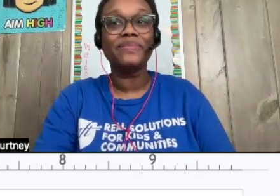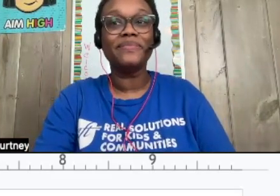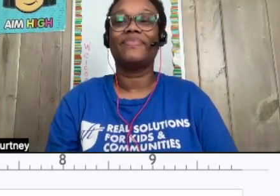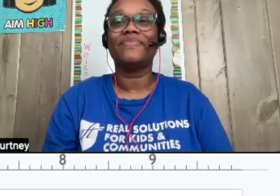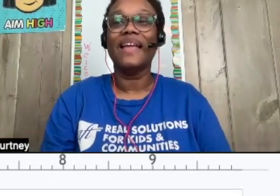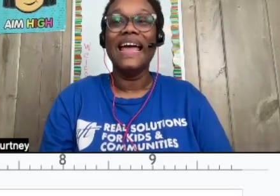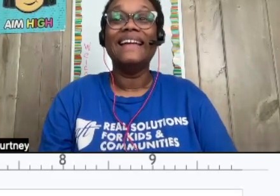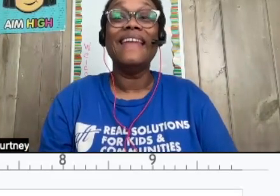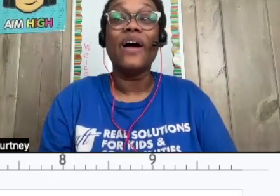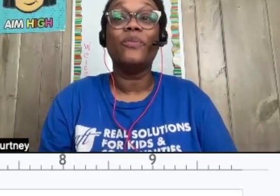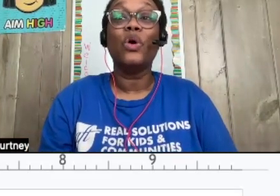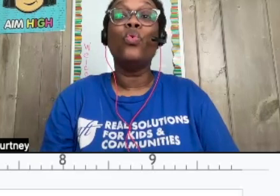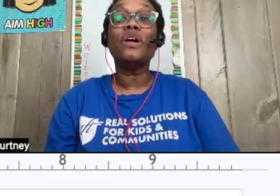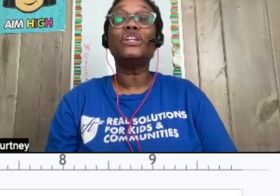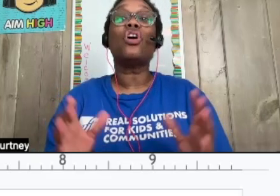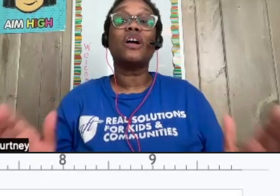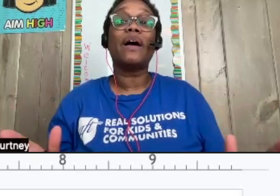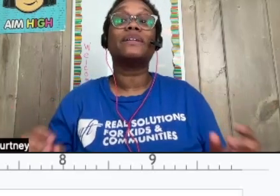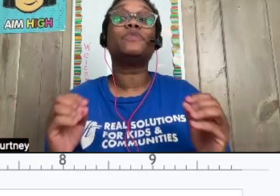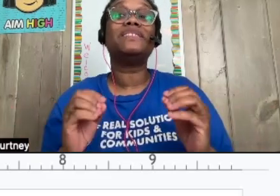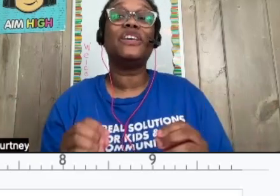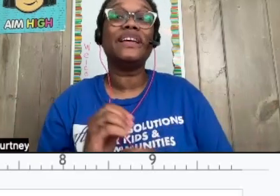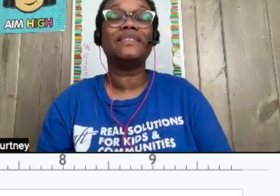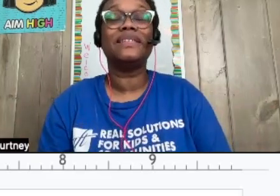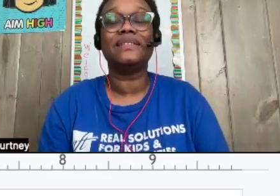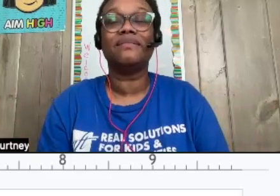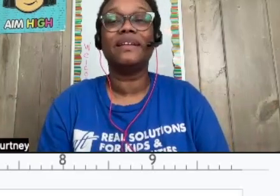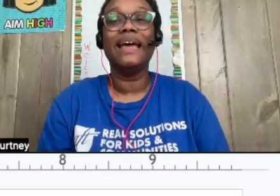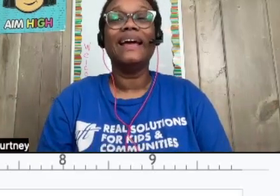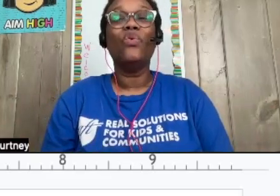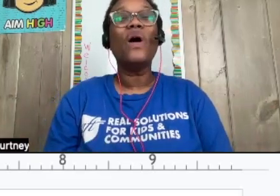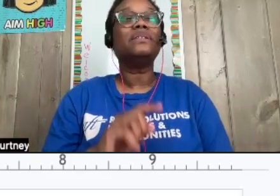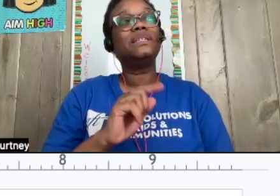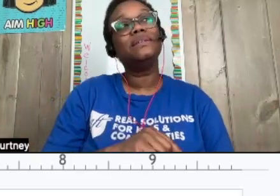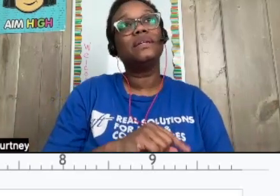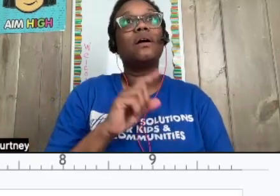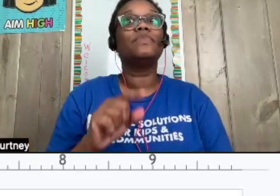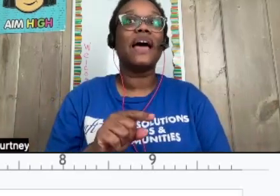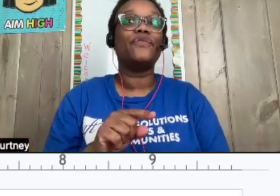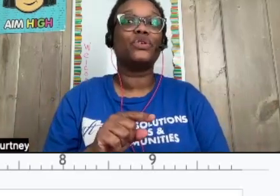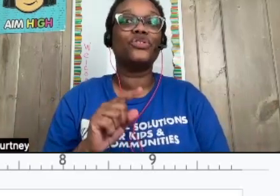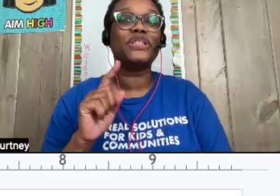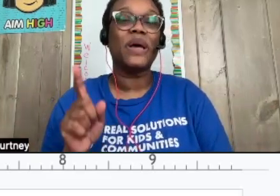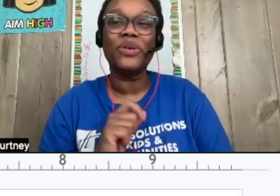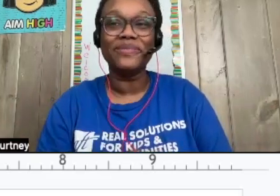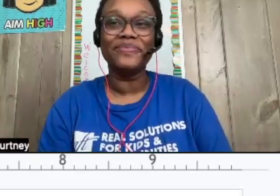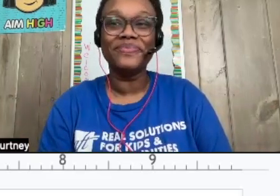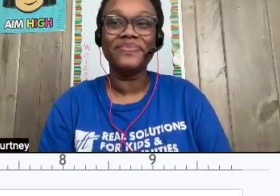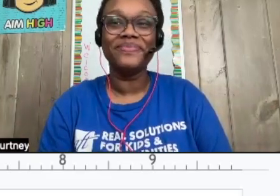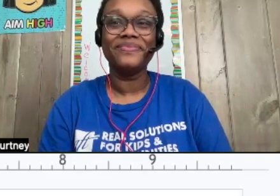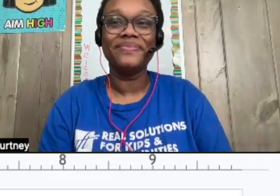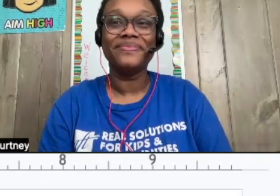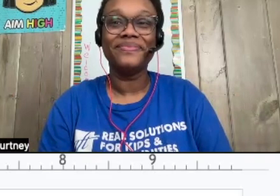Earth. Now, we're going to talk about a specific season. What season comes after summer?